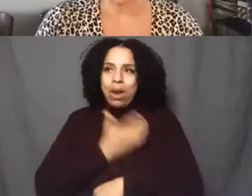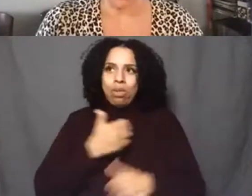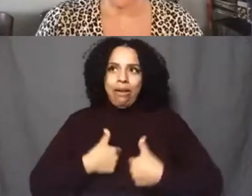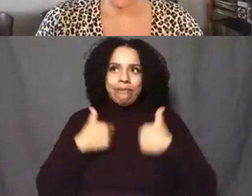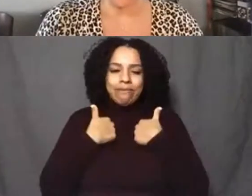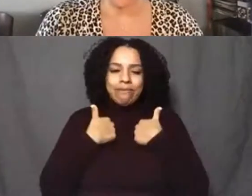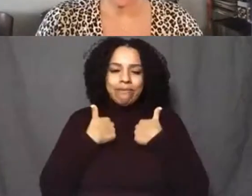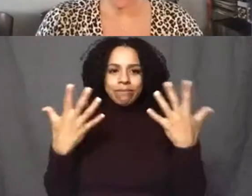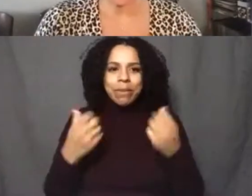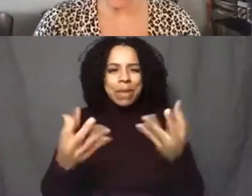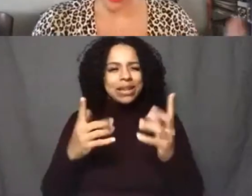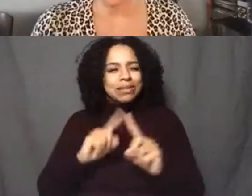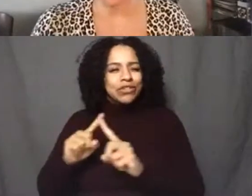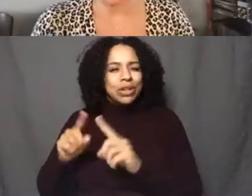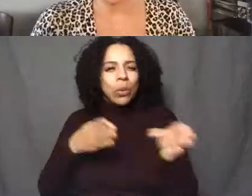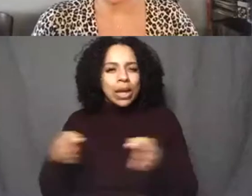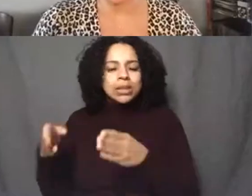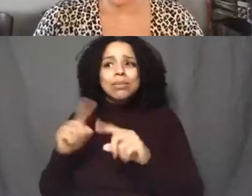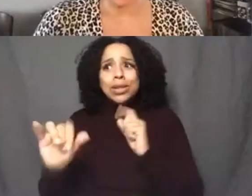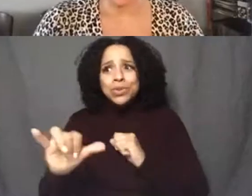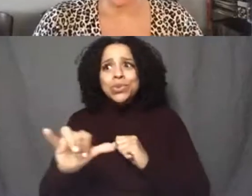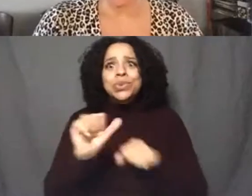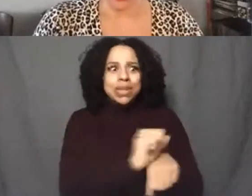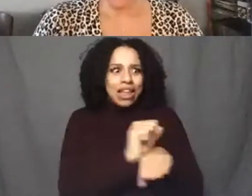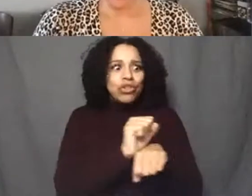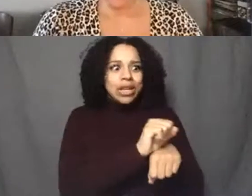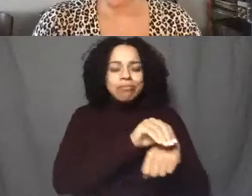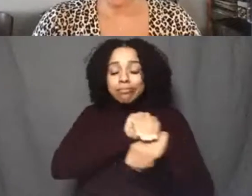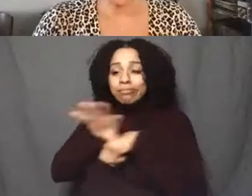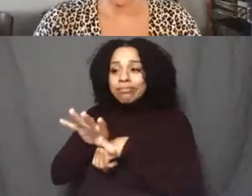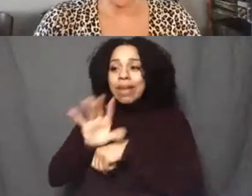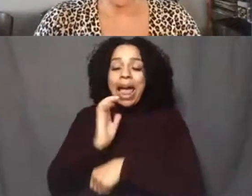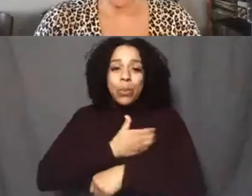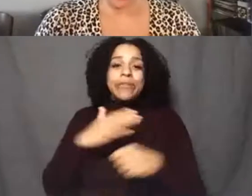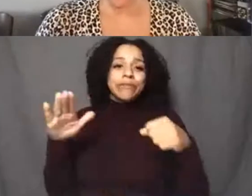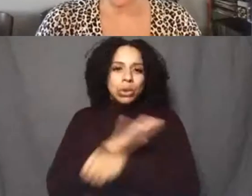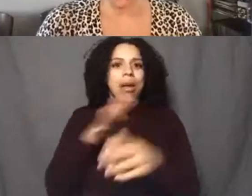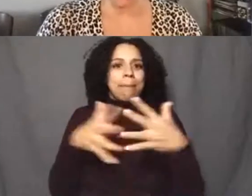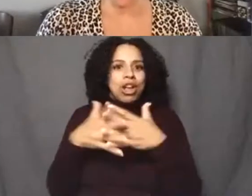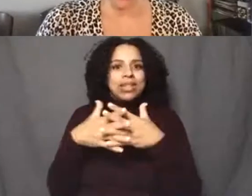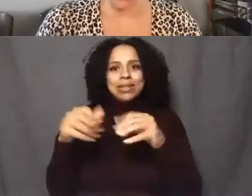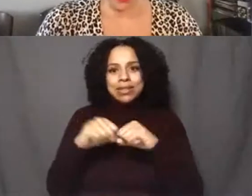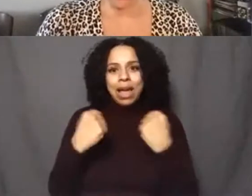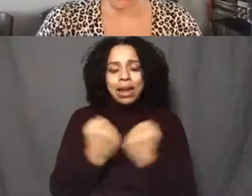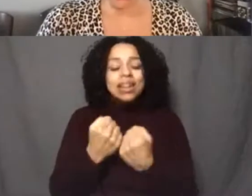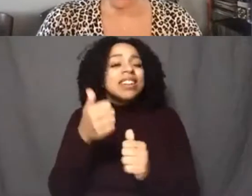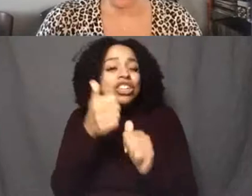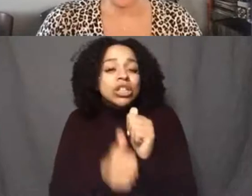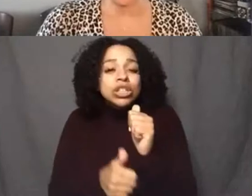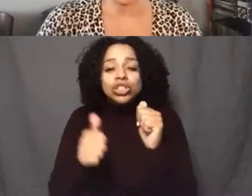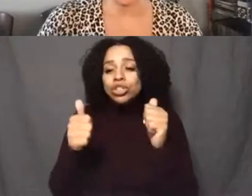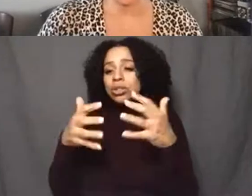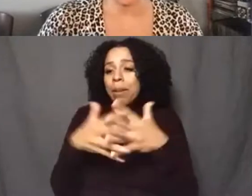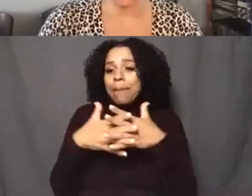of the role that slavery has shaped our entire society. And the fact that every American child is taught about the Mayflower, a ship